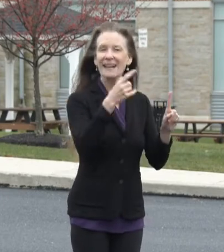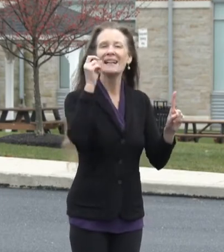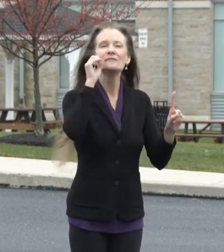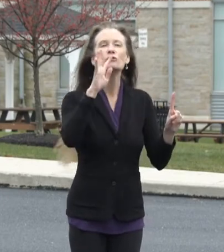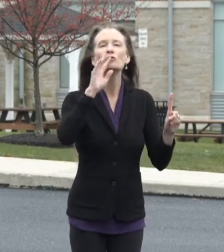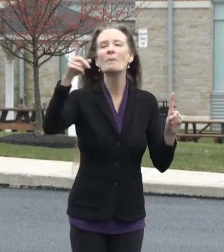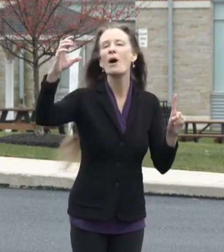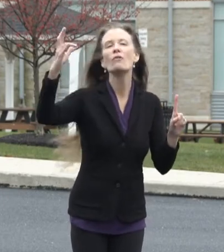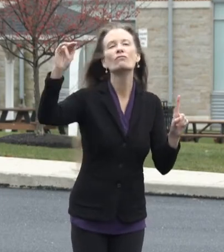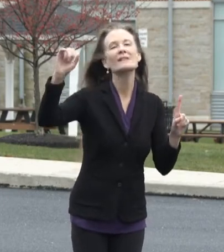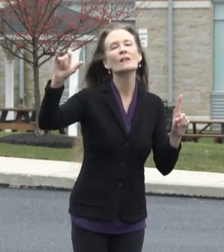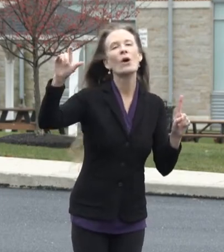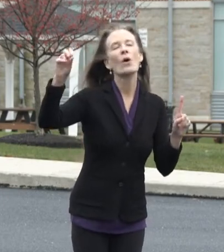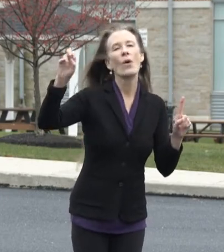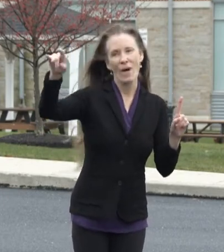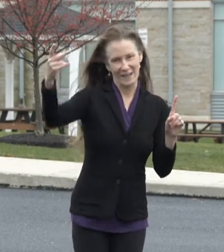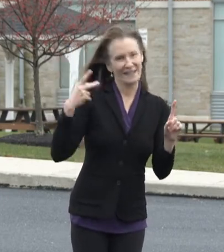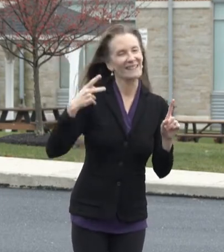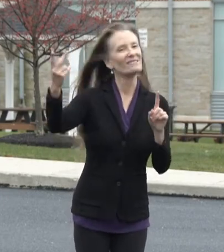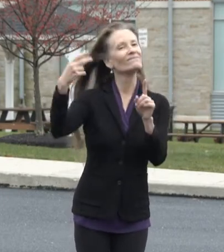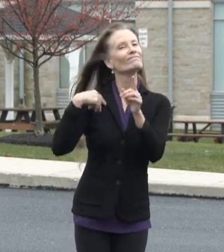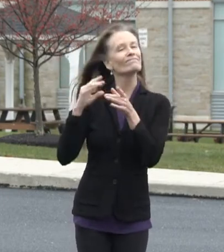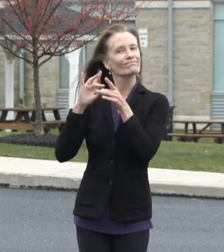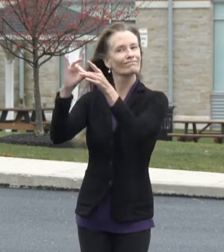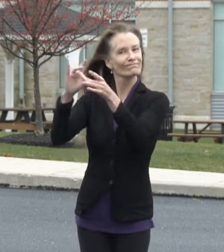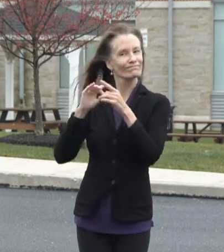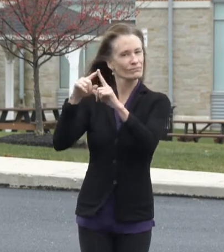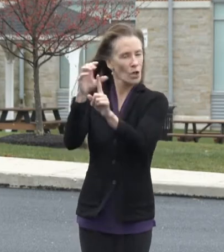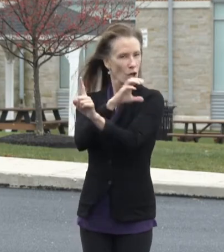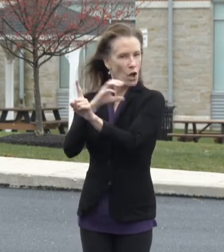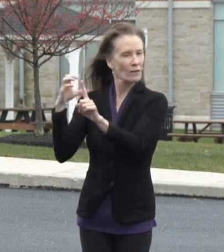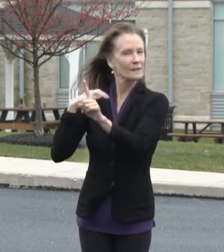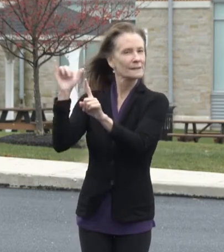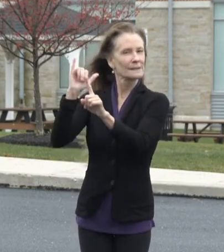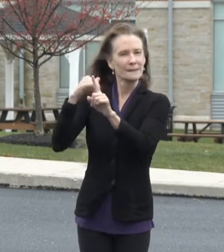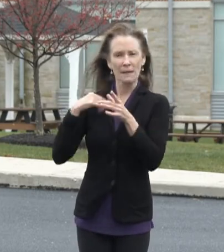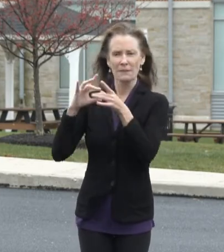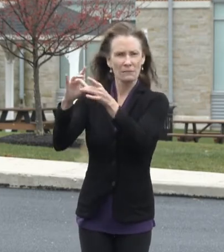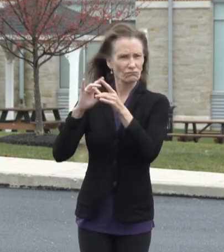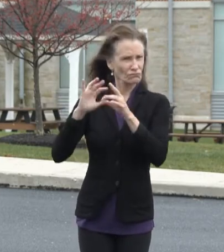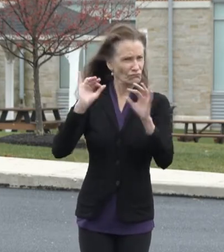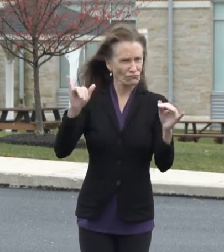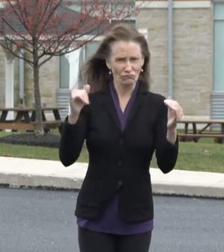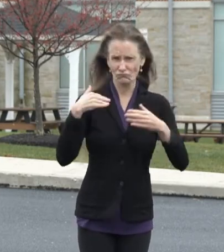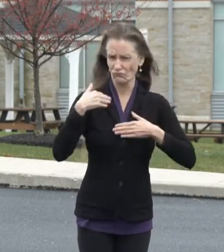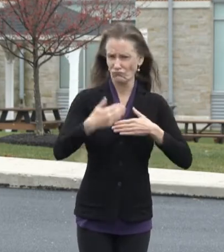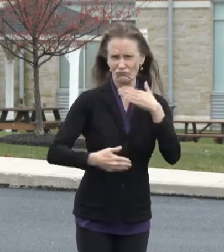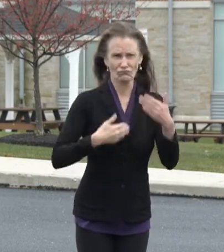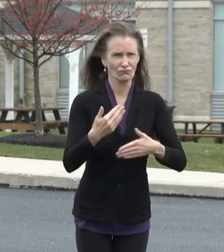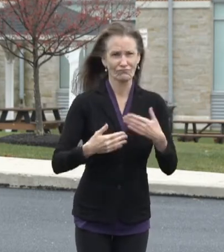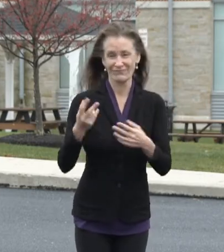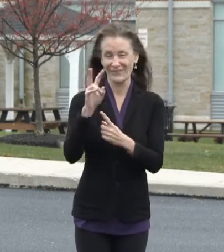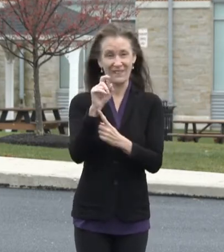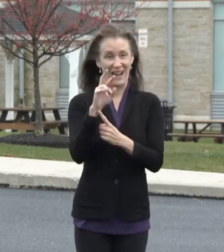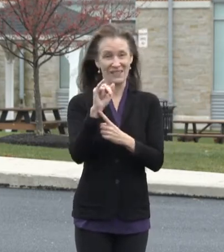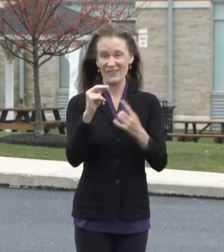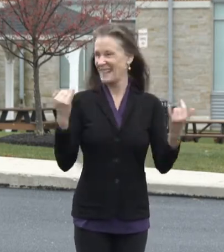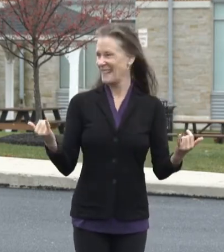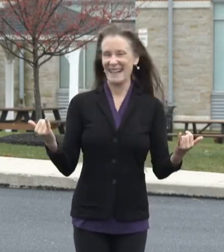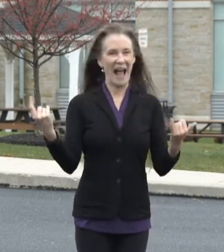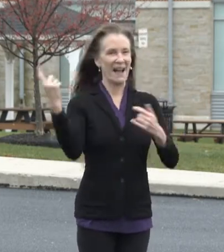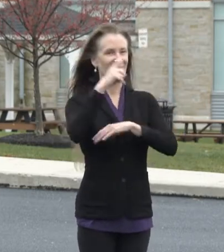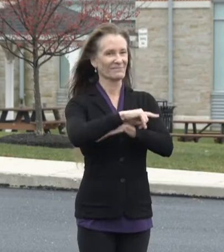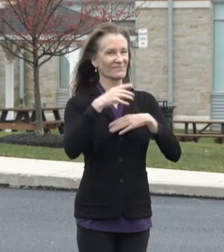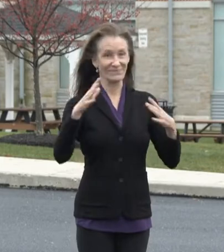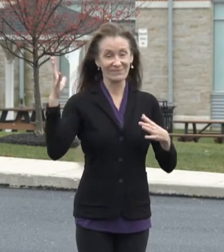Congress. And it is very fitting, as she mentioned, to be here today, one day after Veterans Day. I myself am an Air Force veteran,